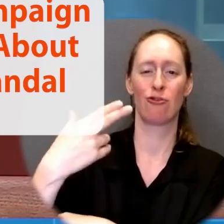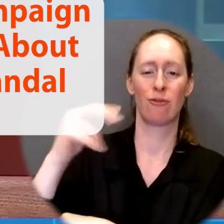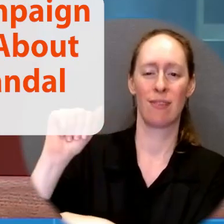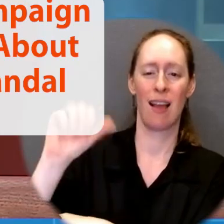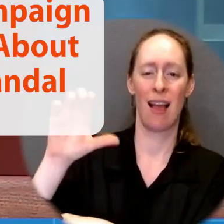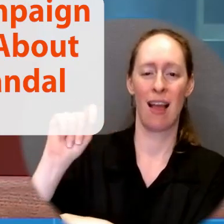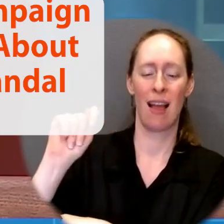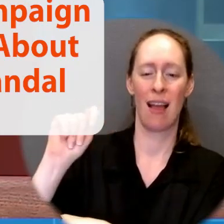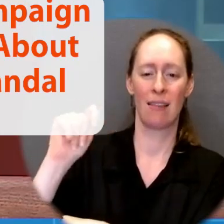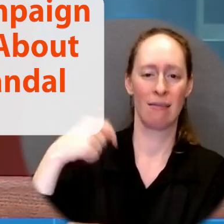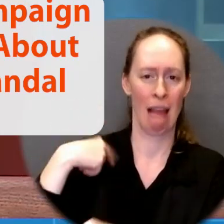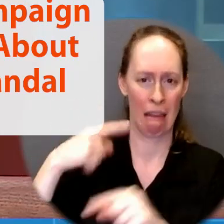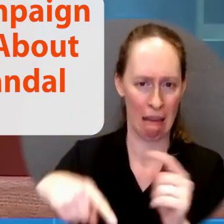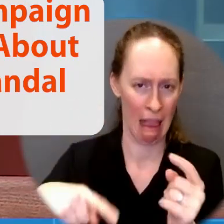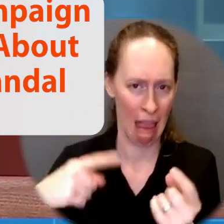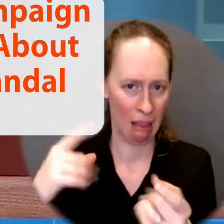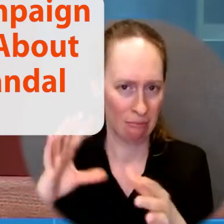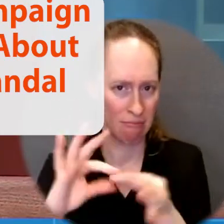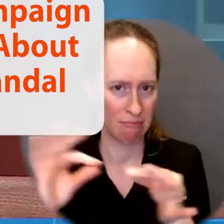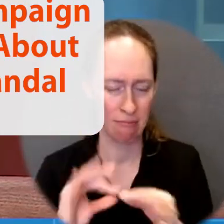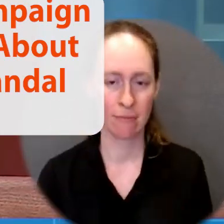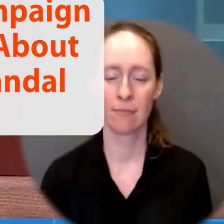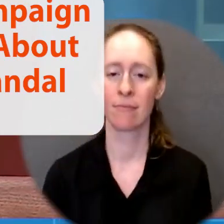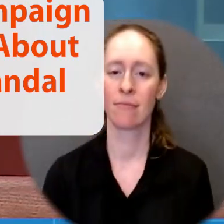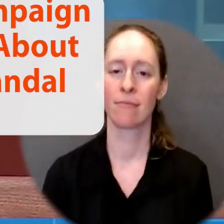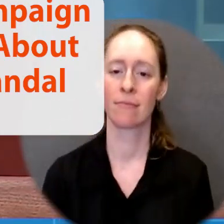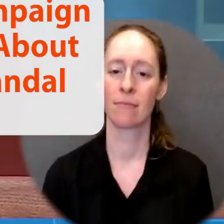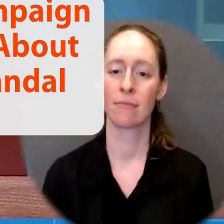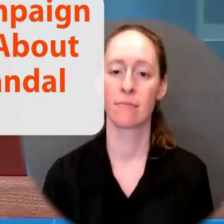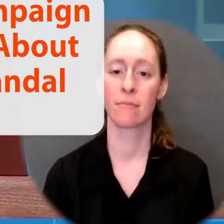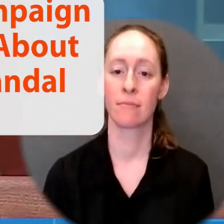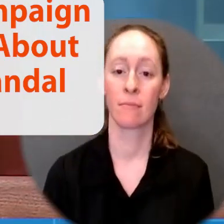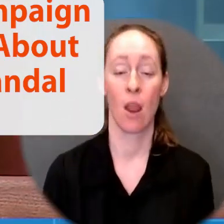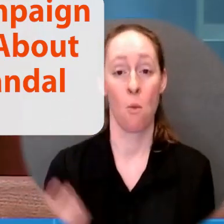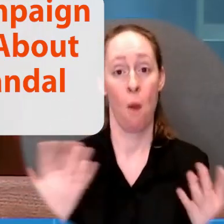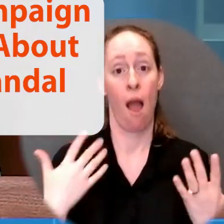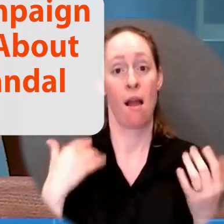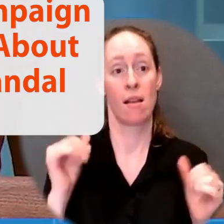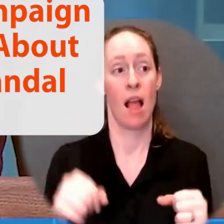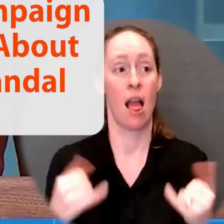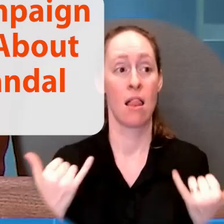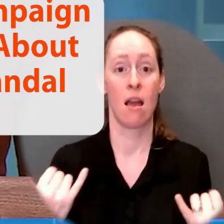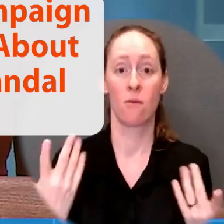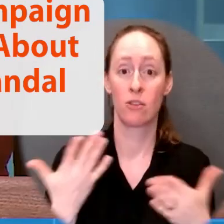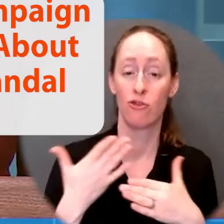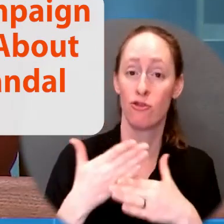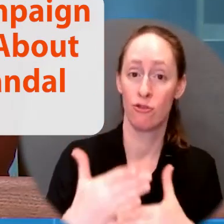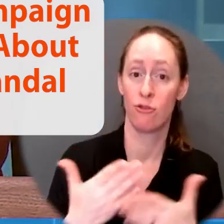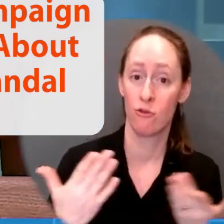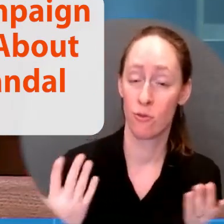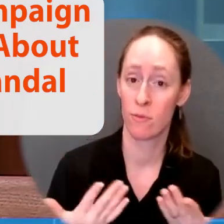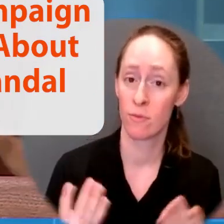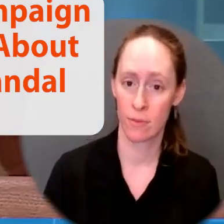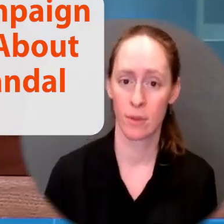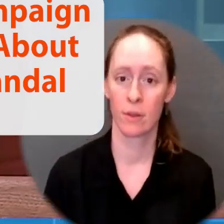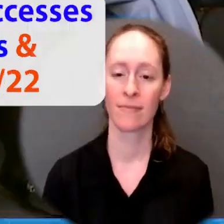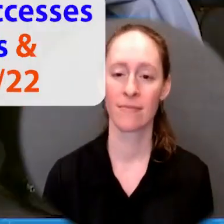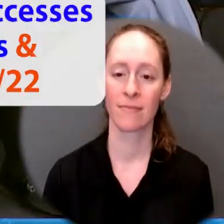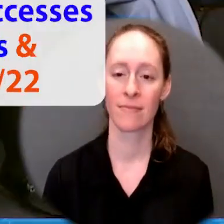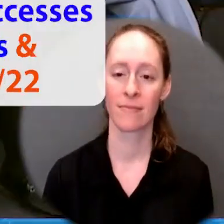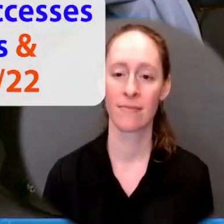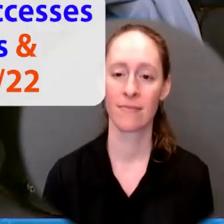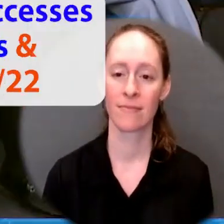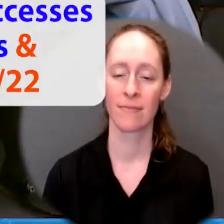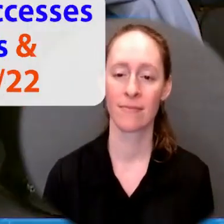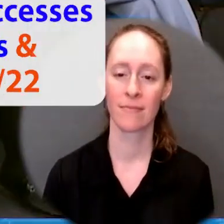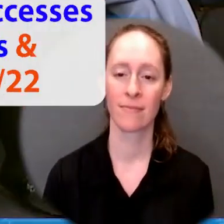that you're asking me. But what I can say more broadly is, of course, it's up to these companies to make their own decision about the content on